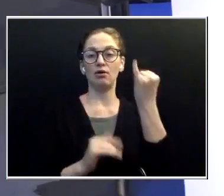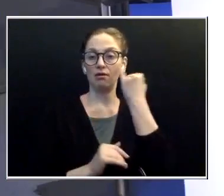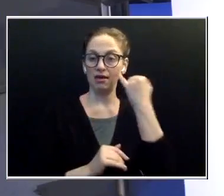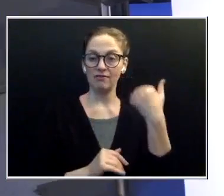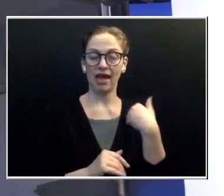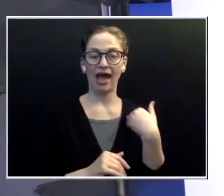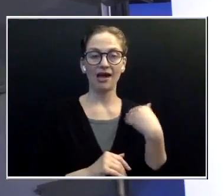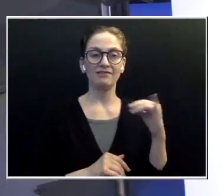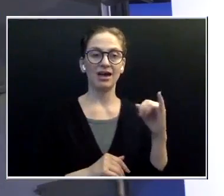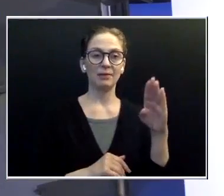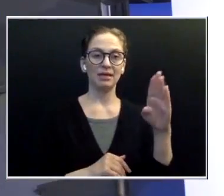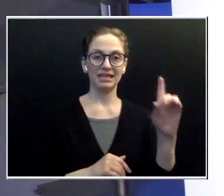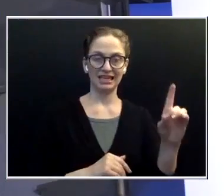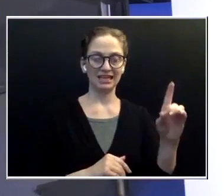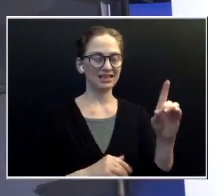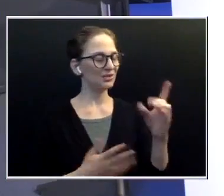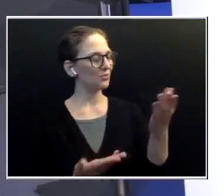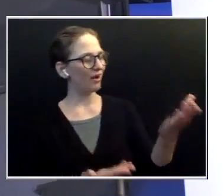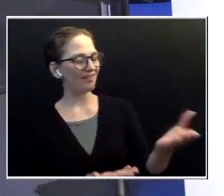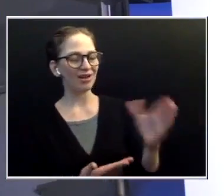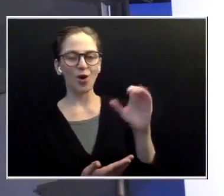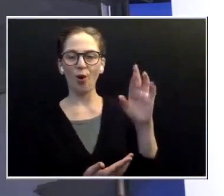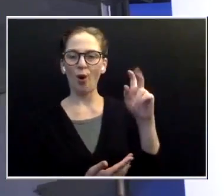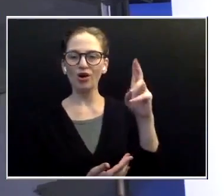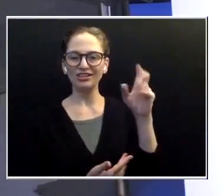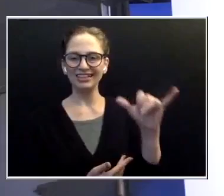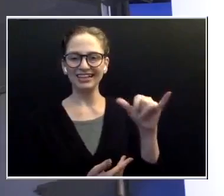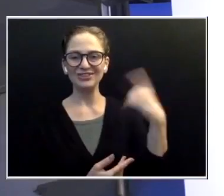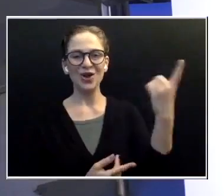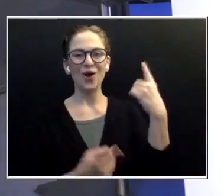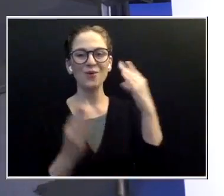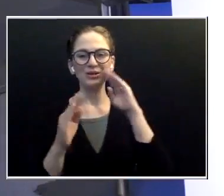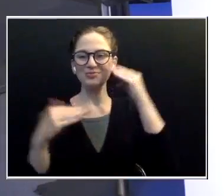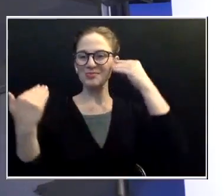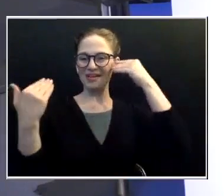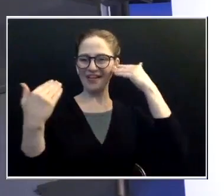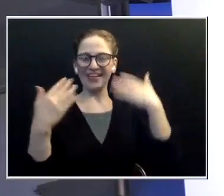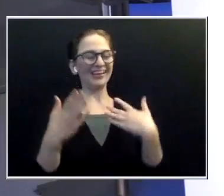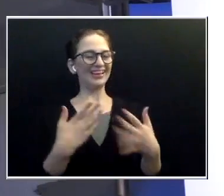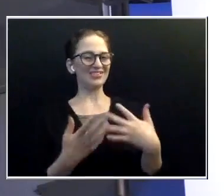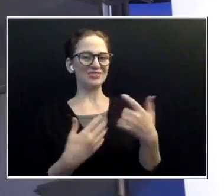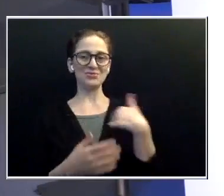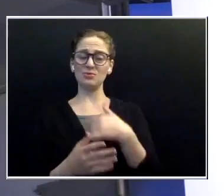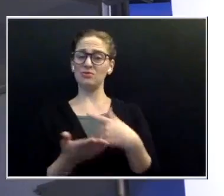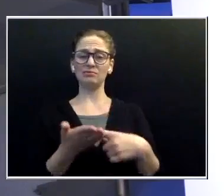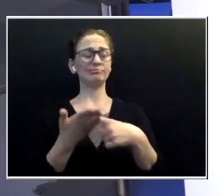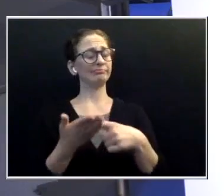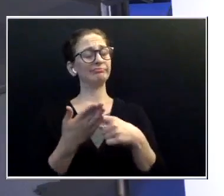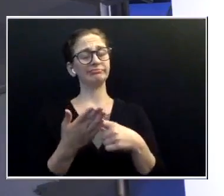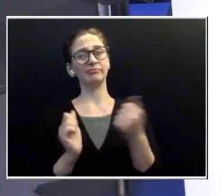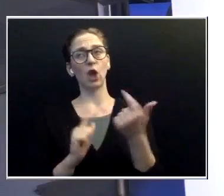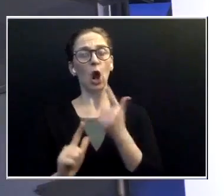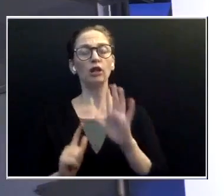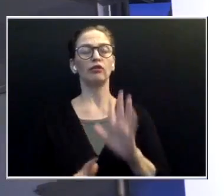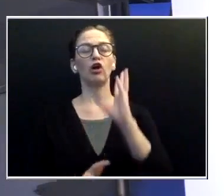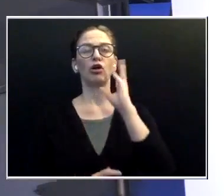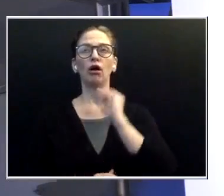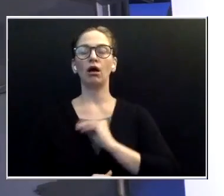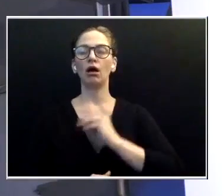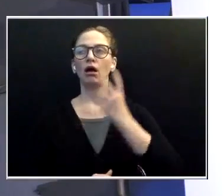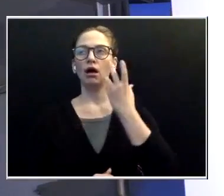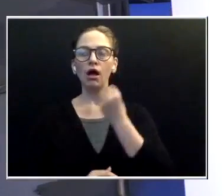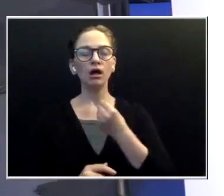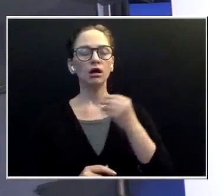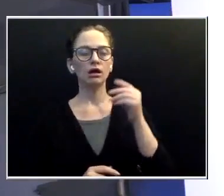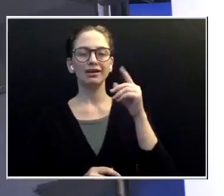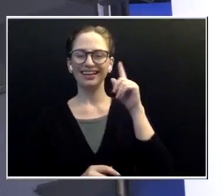always smiling, even when we talk about all of this that she has gone through. And hearing Dr. Stites and you describe it, it sounds awful.